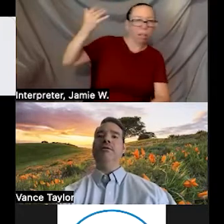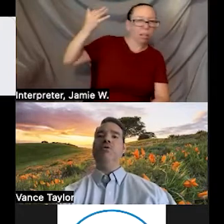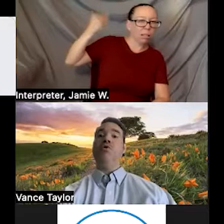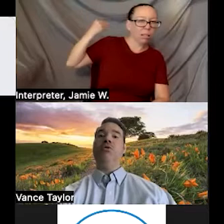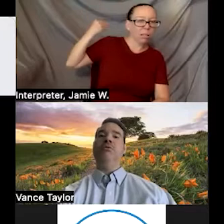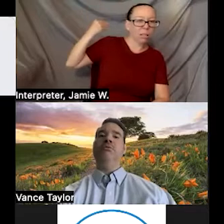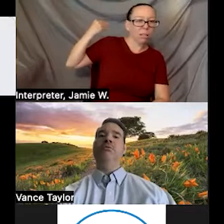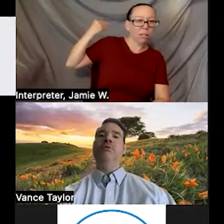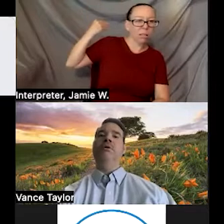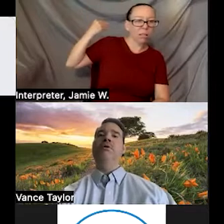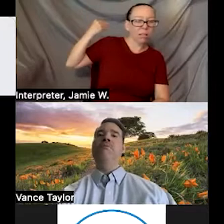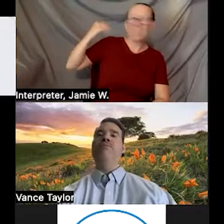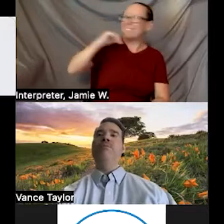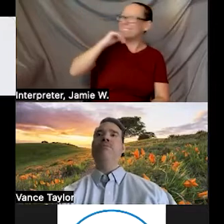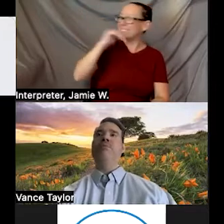whole.